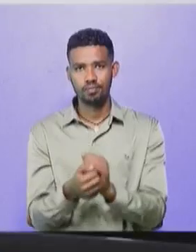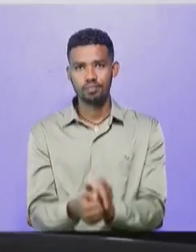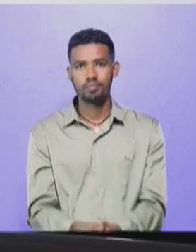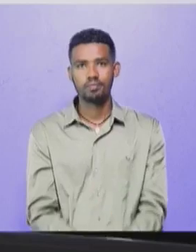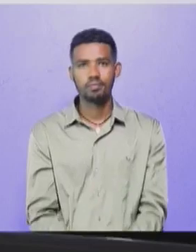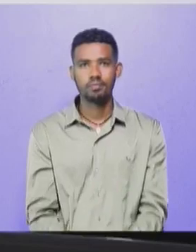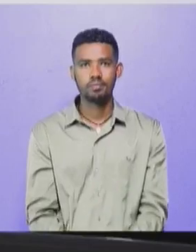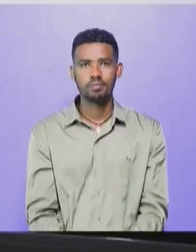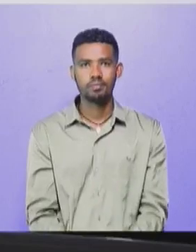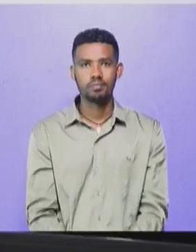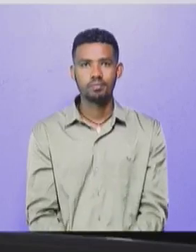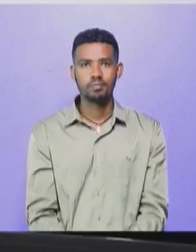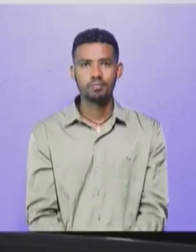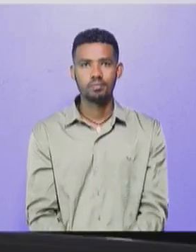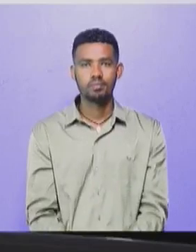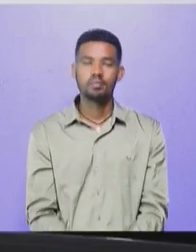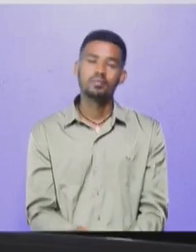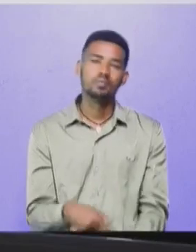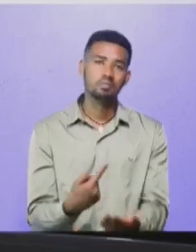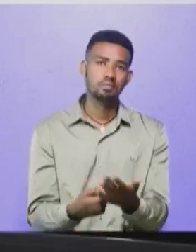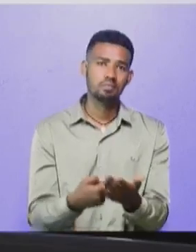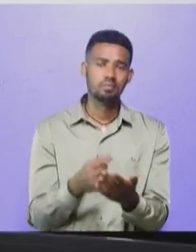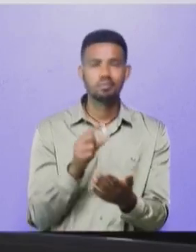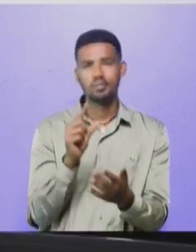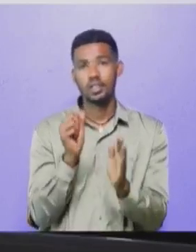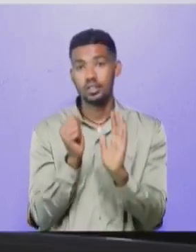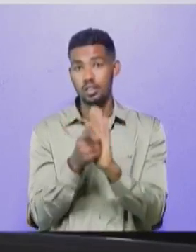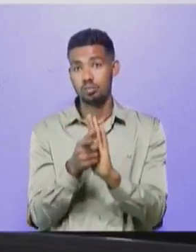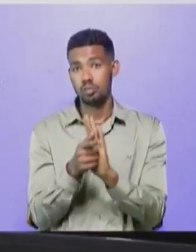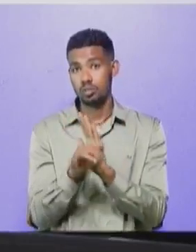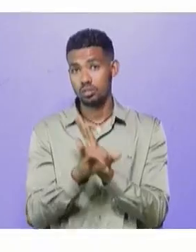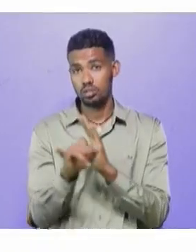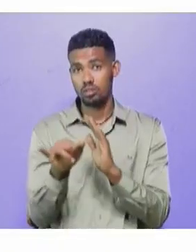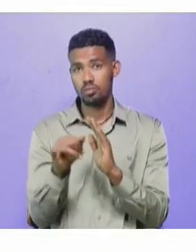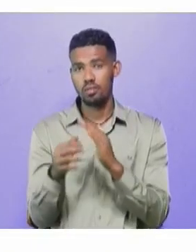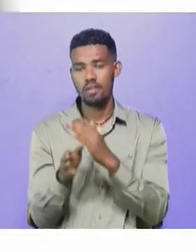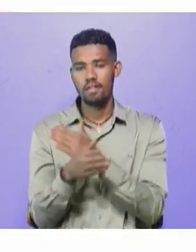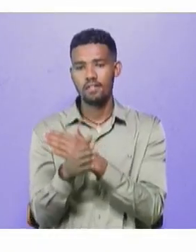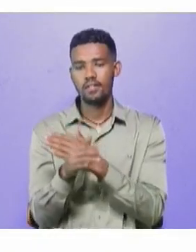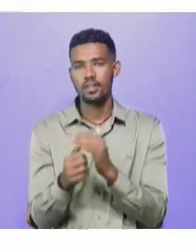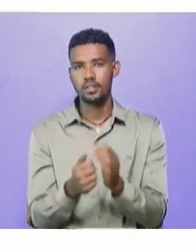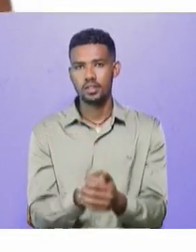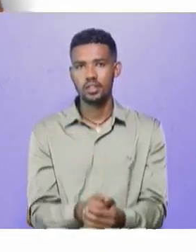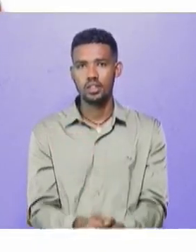Woman, women. There are some examples like fish.